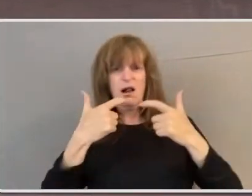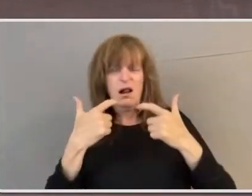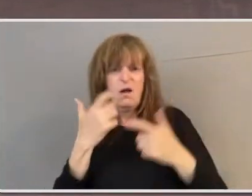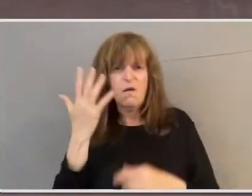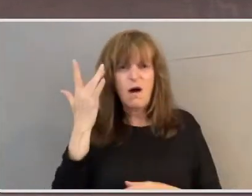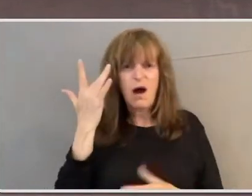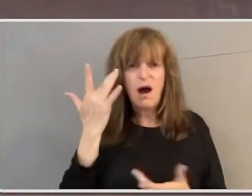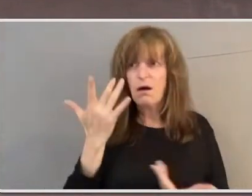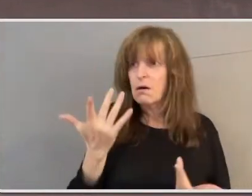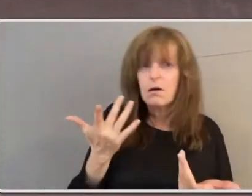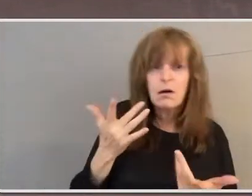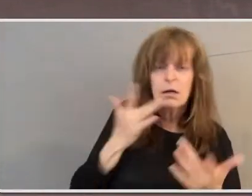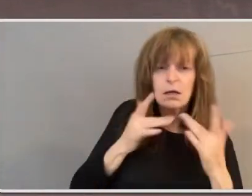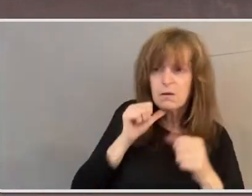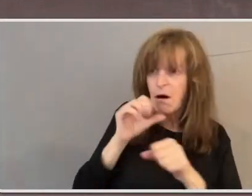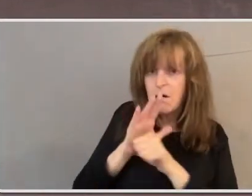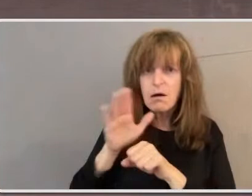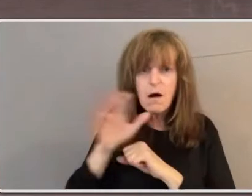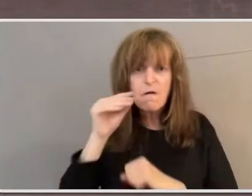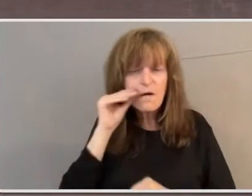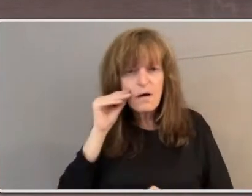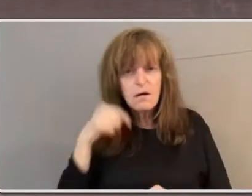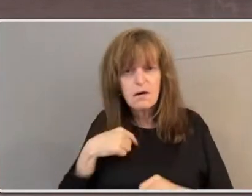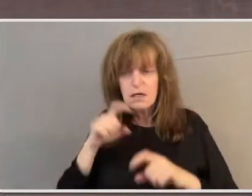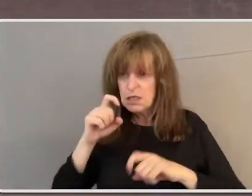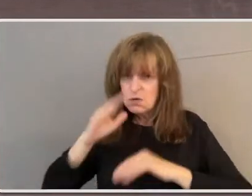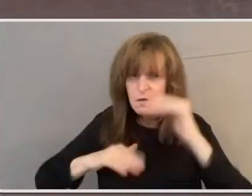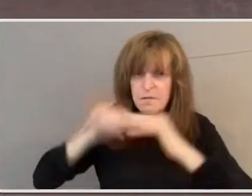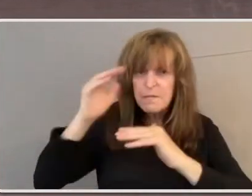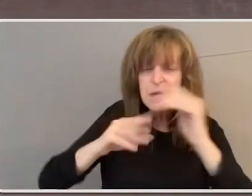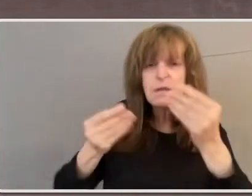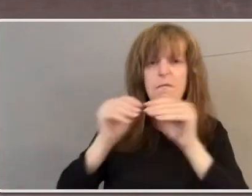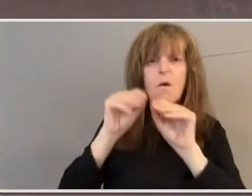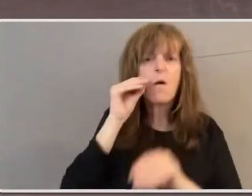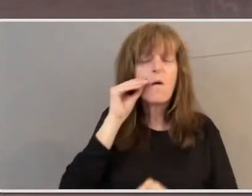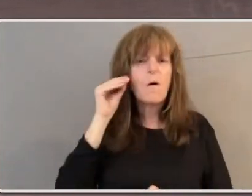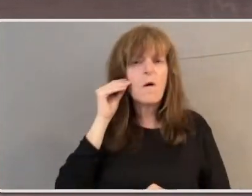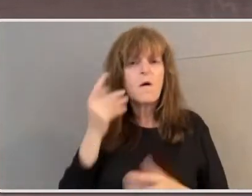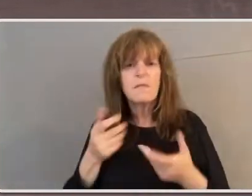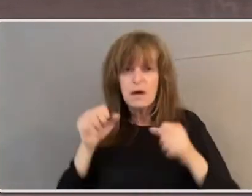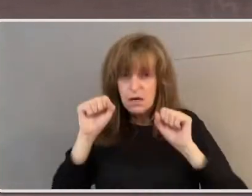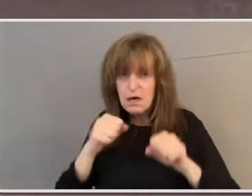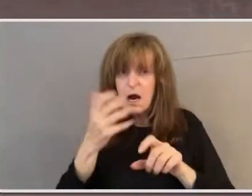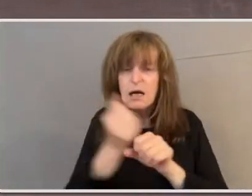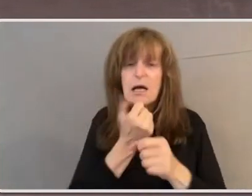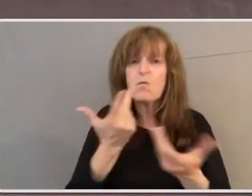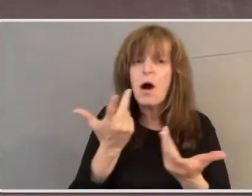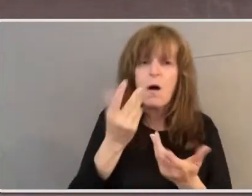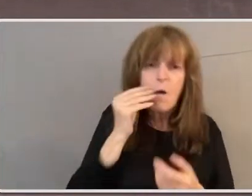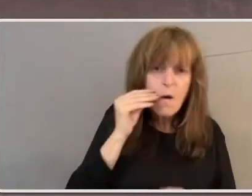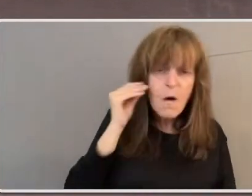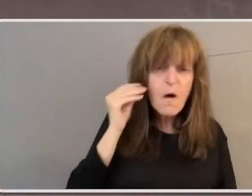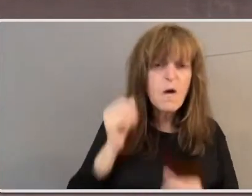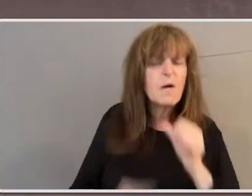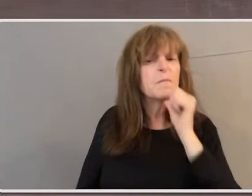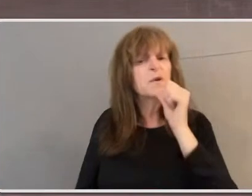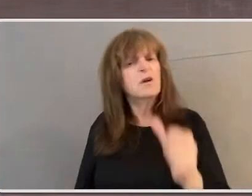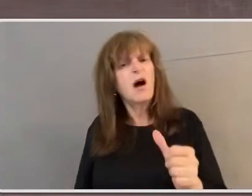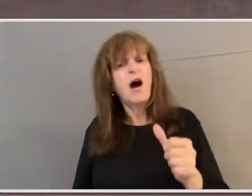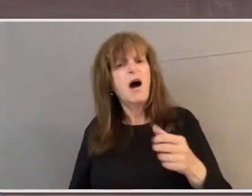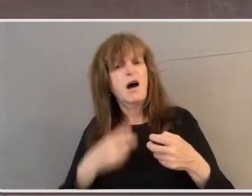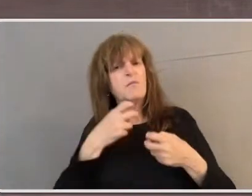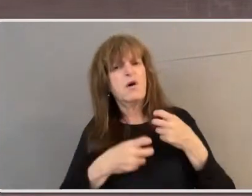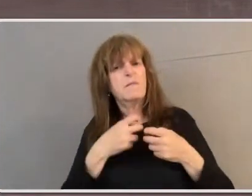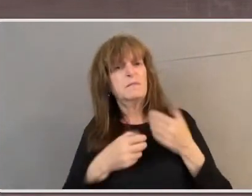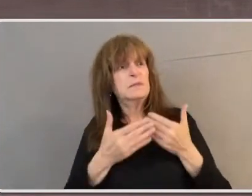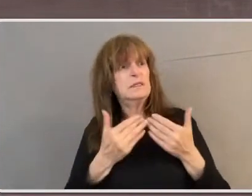homes. We need to build more attainable homes. It's not a problem that will be easily solved. It will require